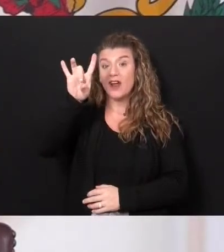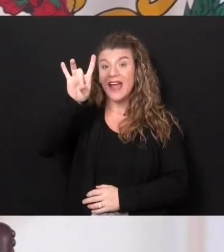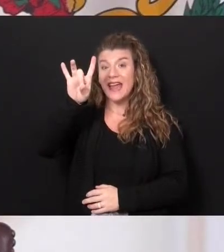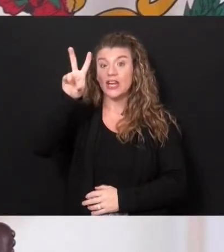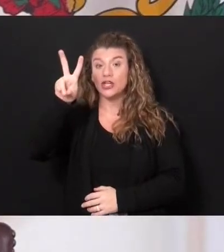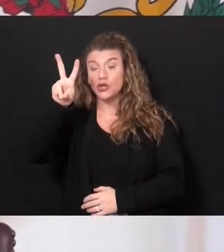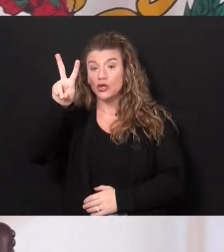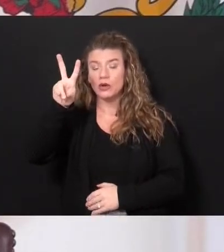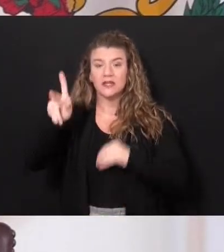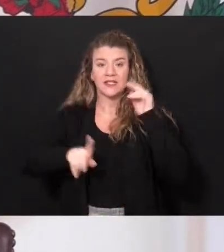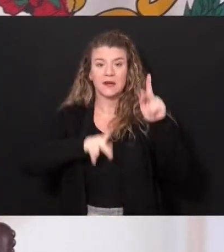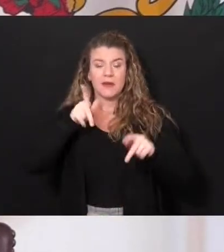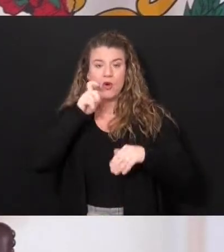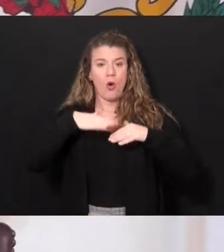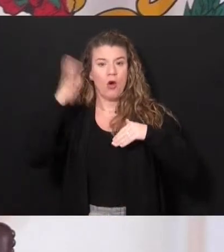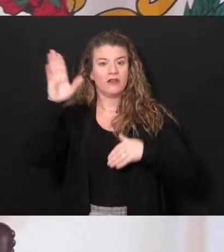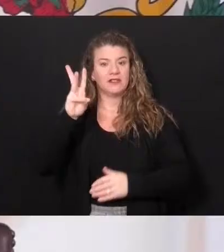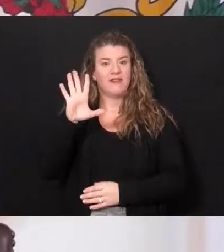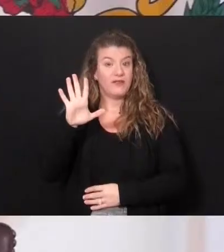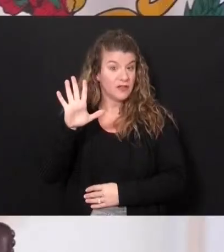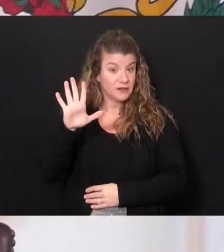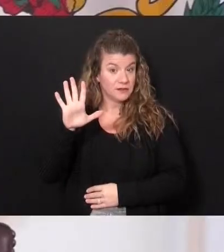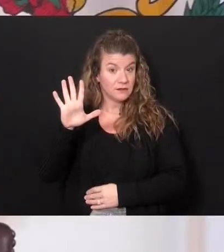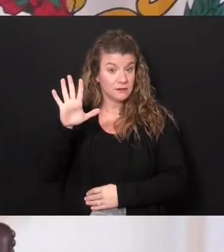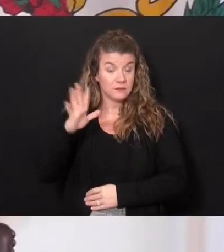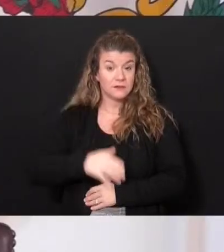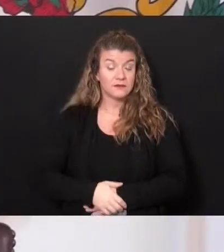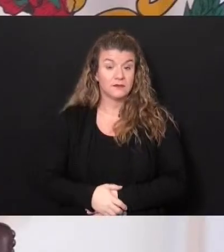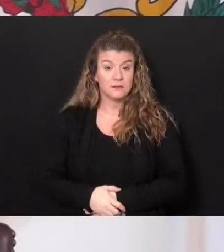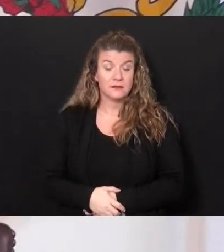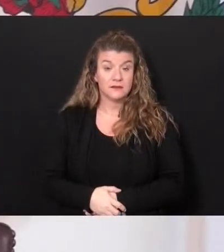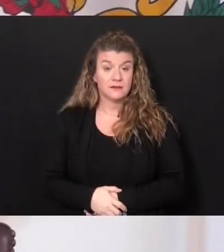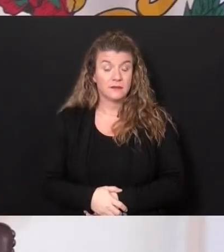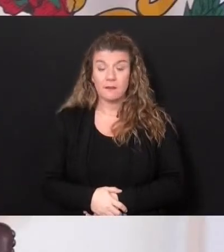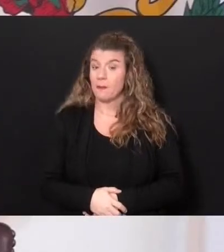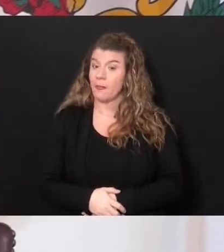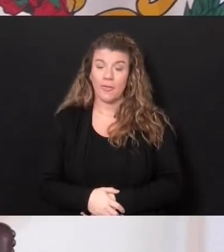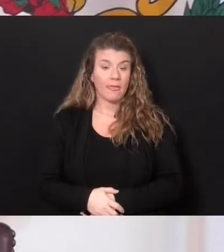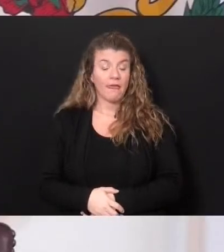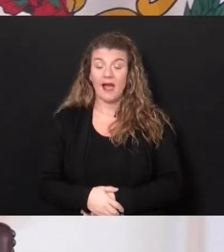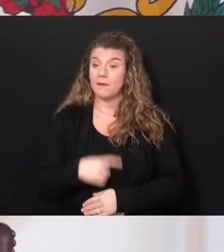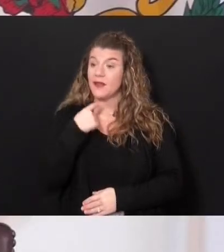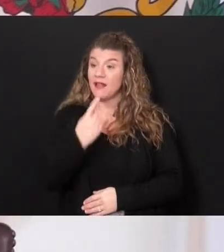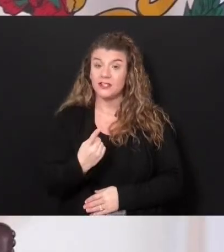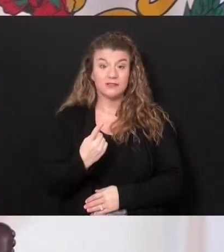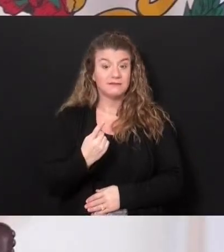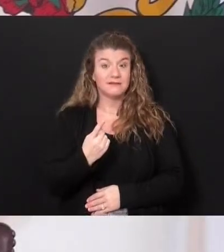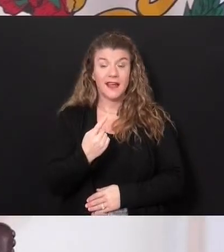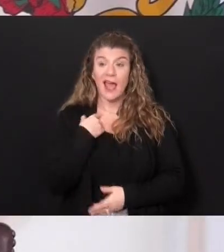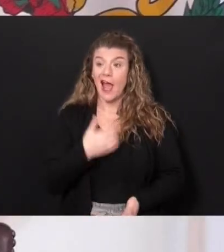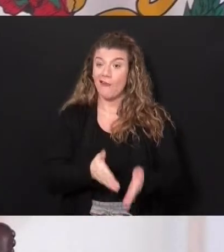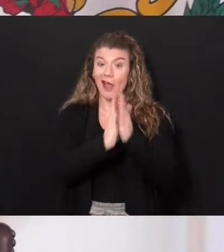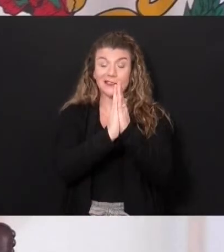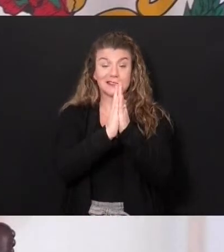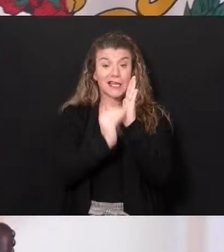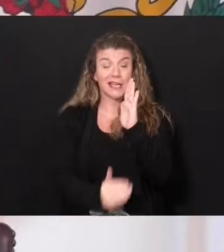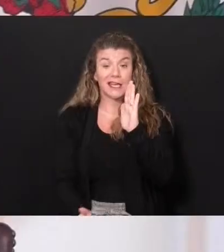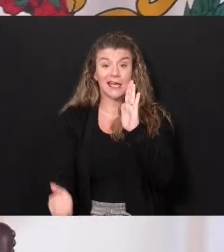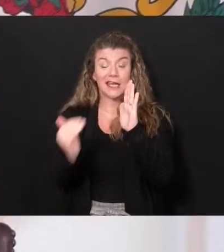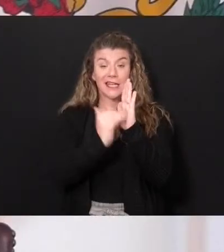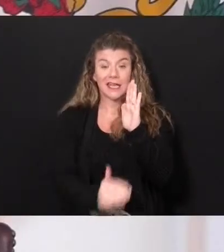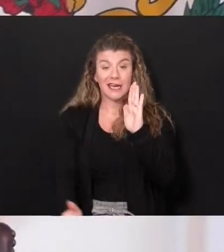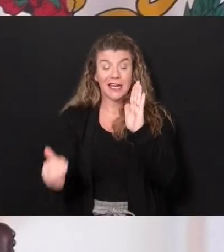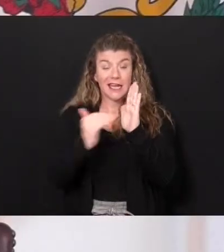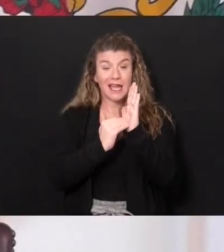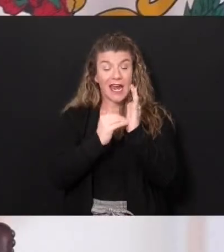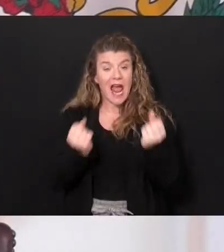92,482 of our people that are 65 and older. I ask you over and over and over, how many